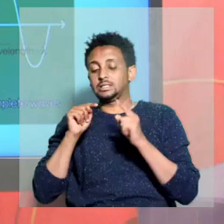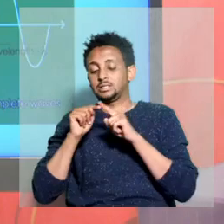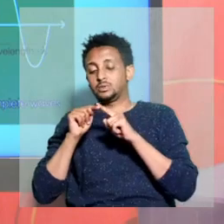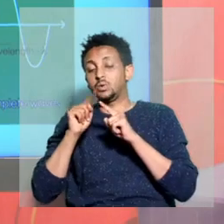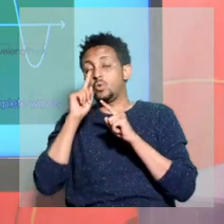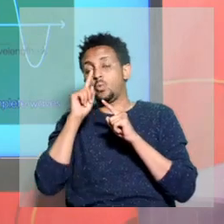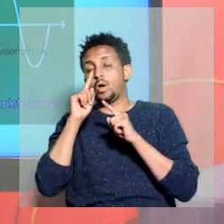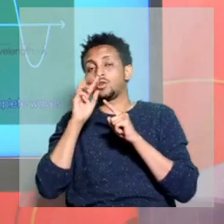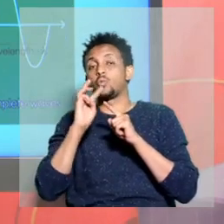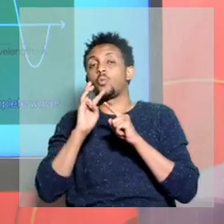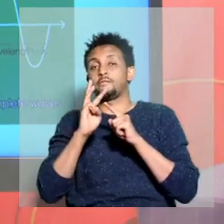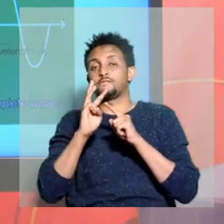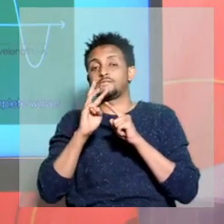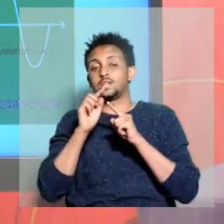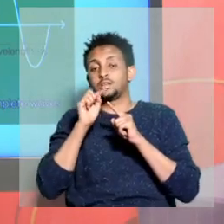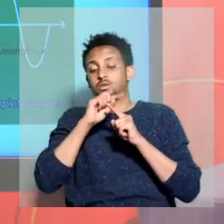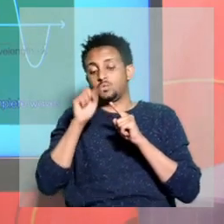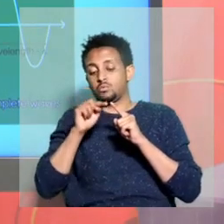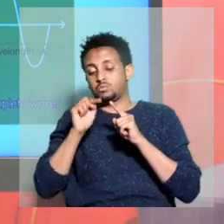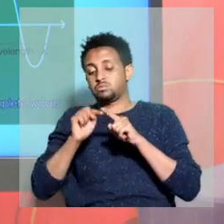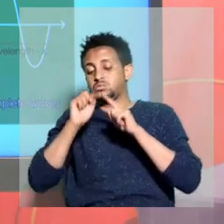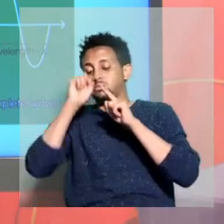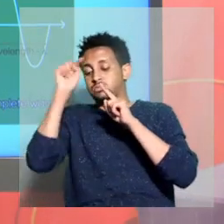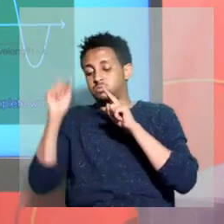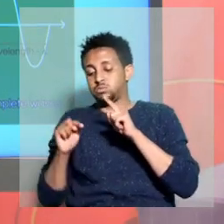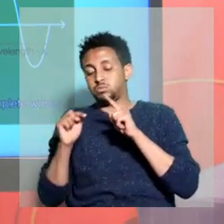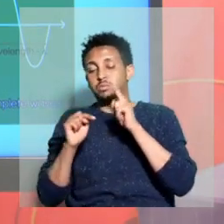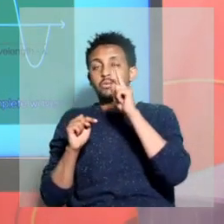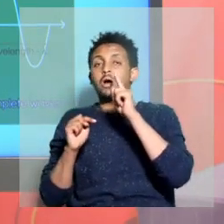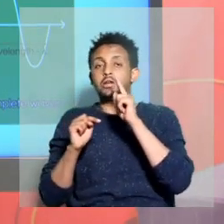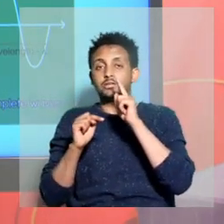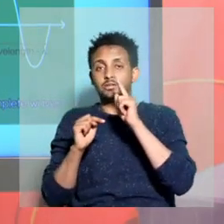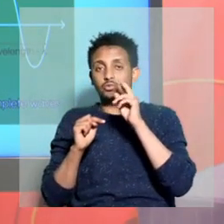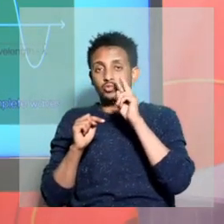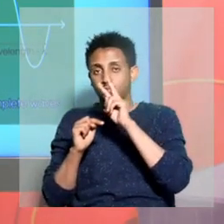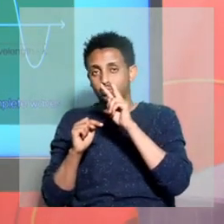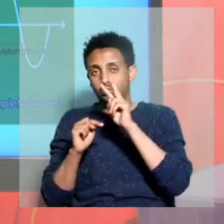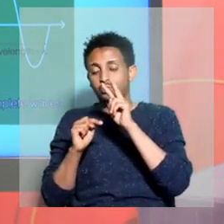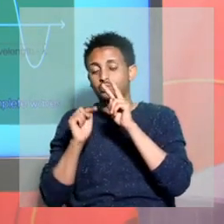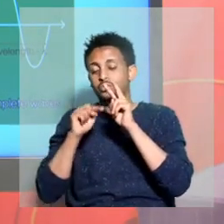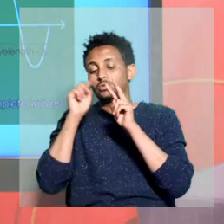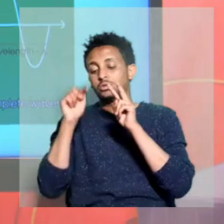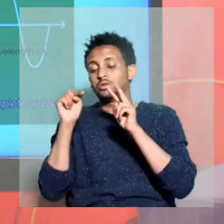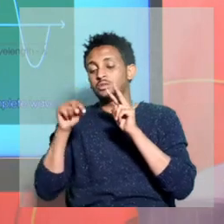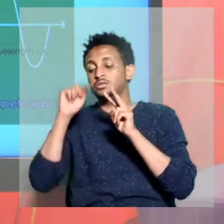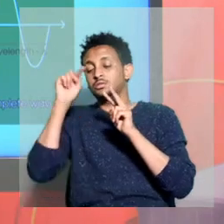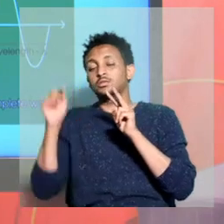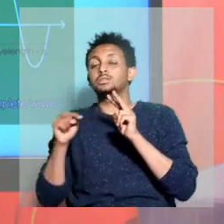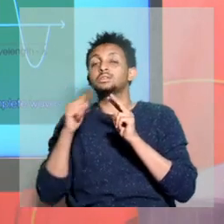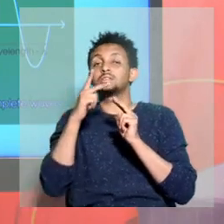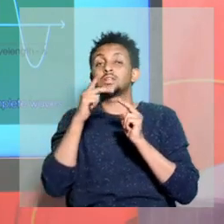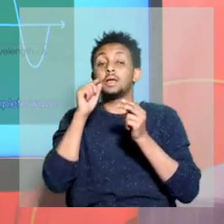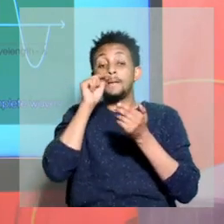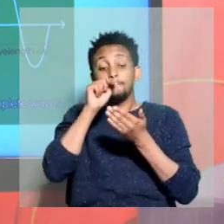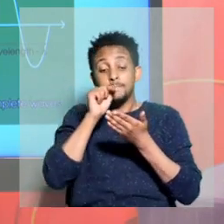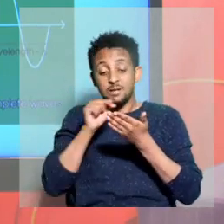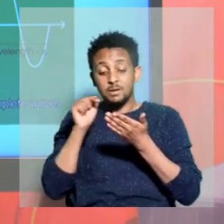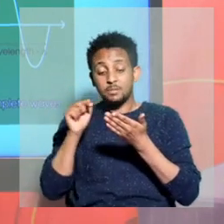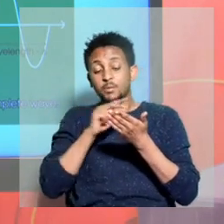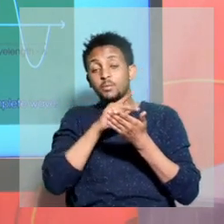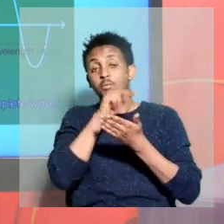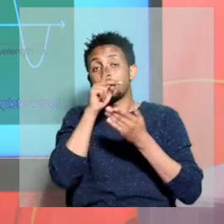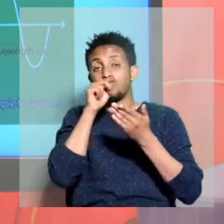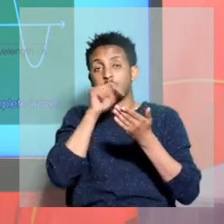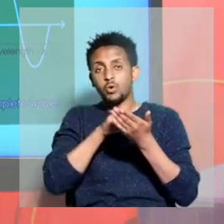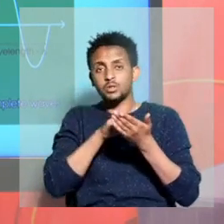is one wave. From this to this is another wave. Okay. Here the peak points of the